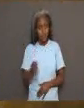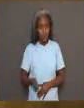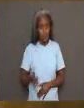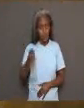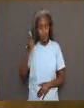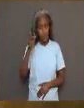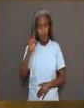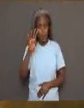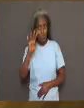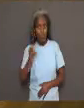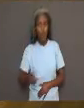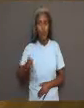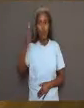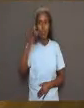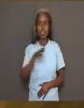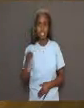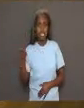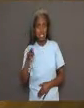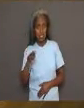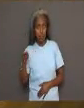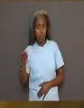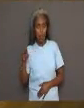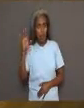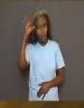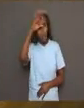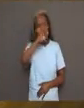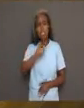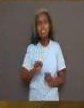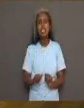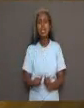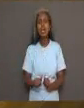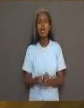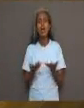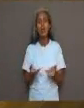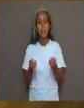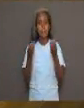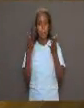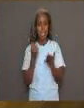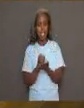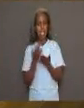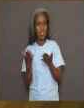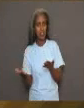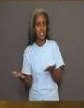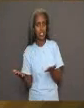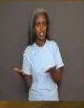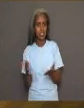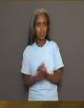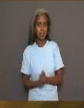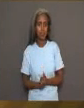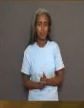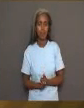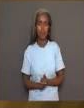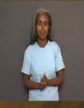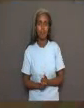If we were to flip 4 coins in a row, can you guess how many events there would